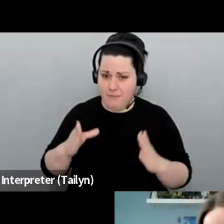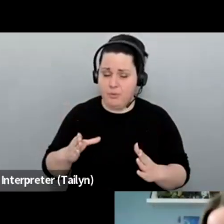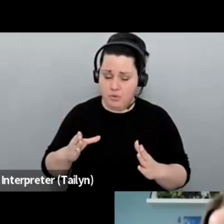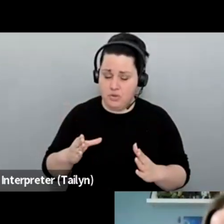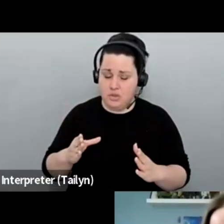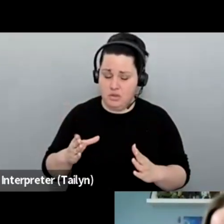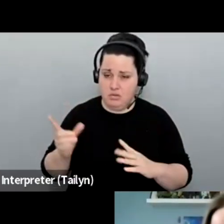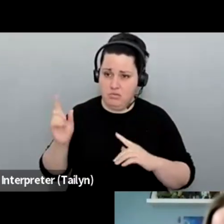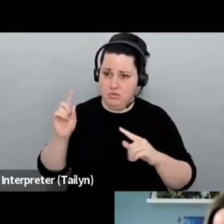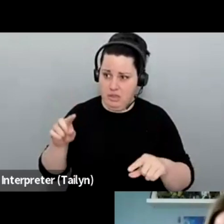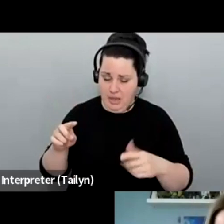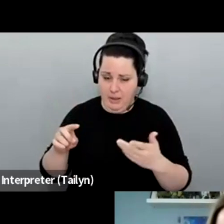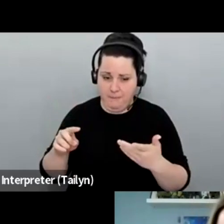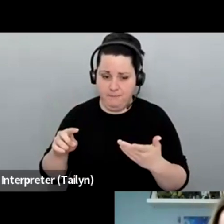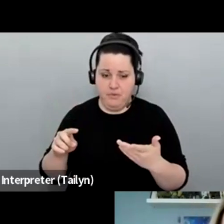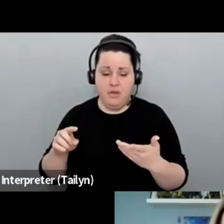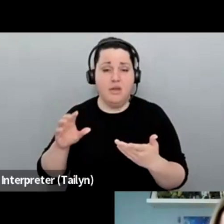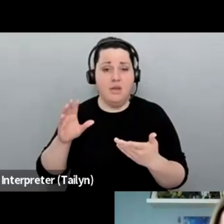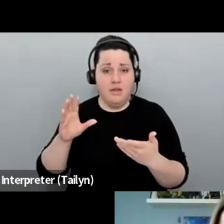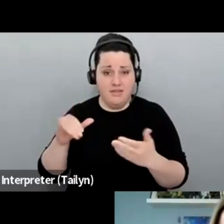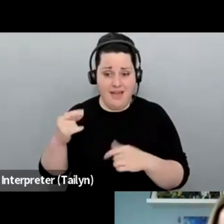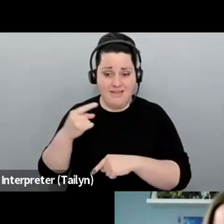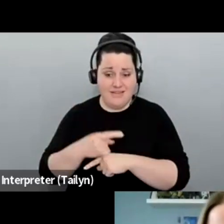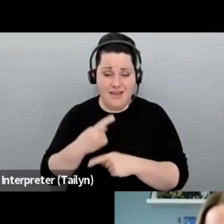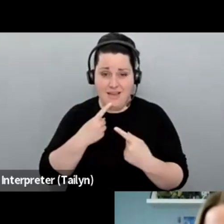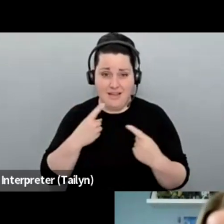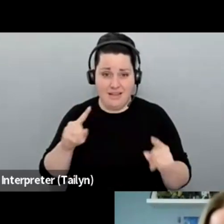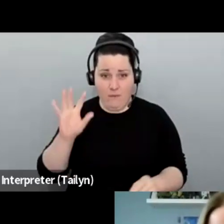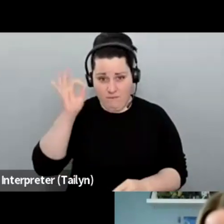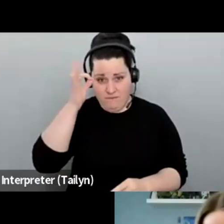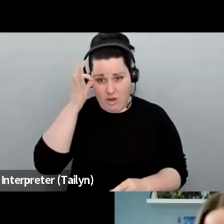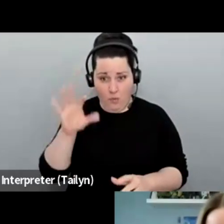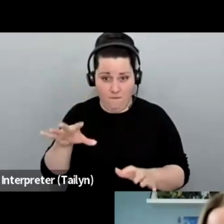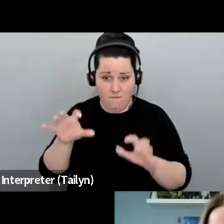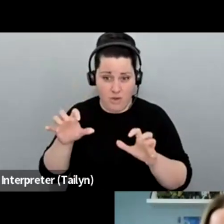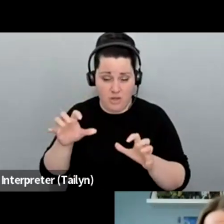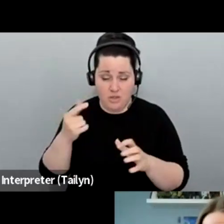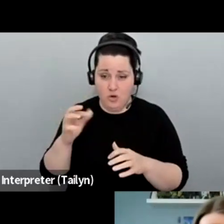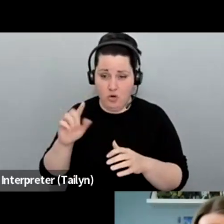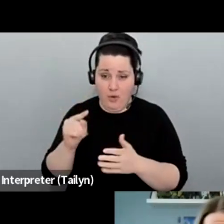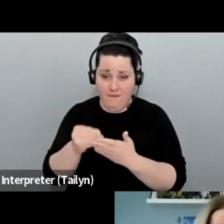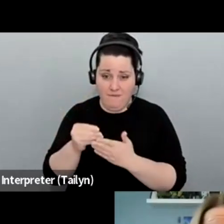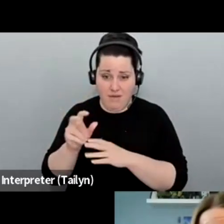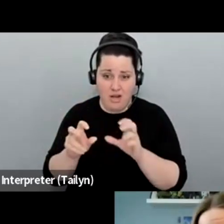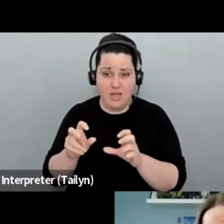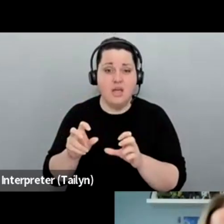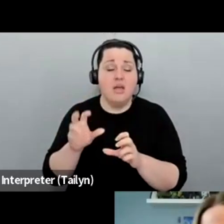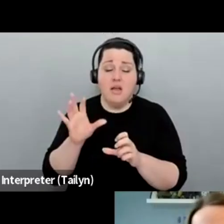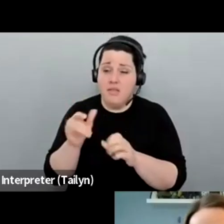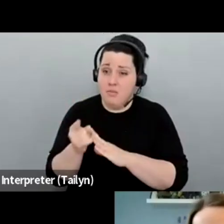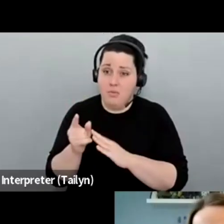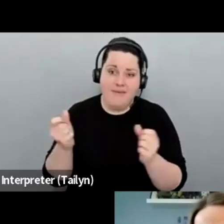the session that the day that they announced the federal freeze and grant funding, and at the time it was